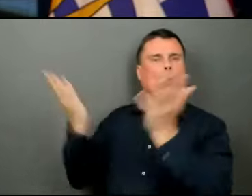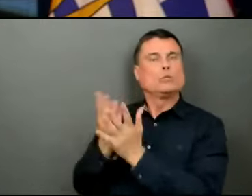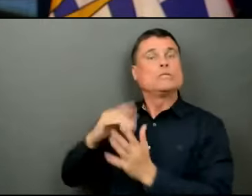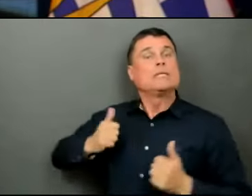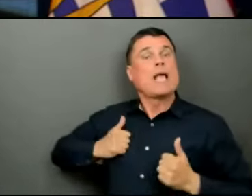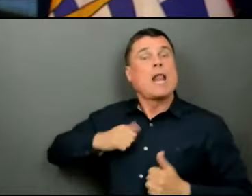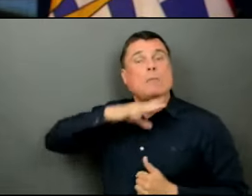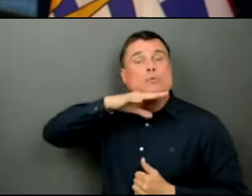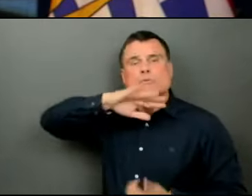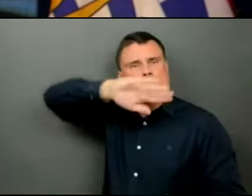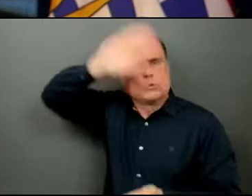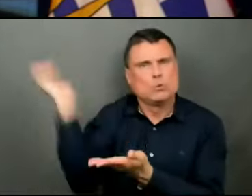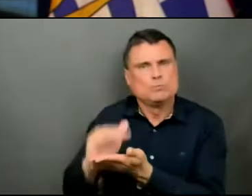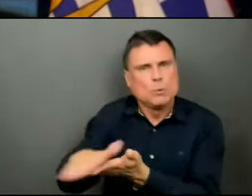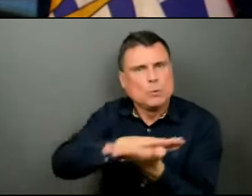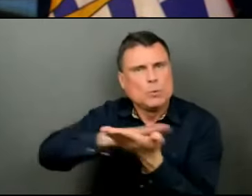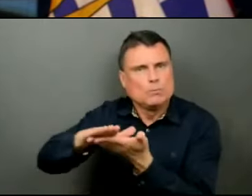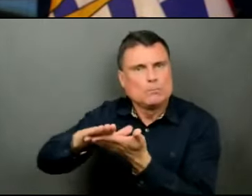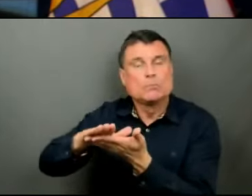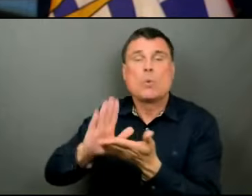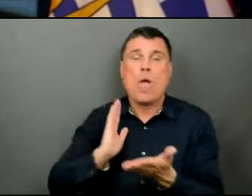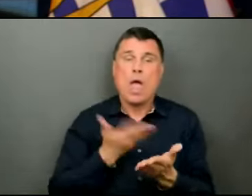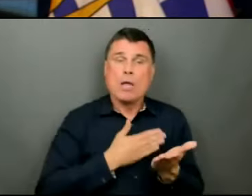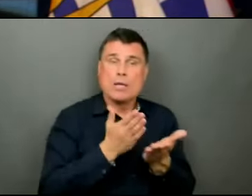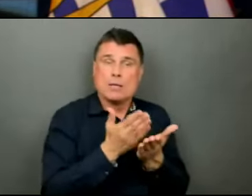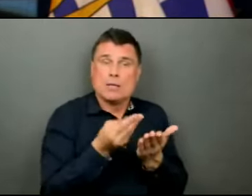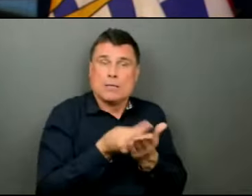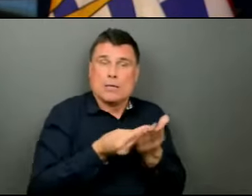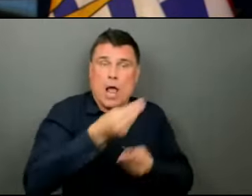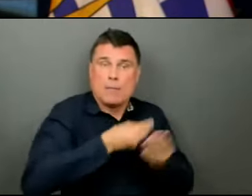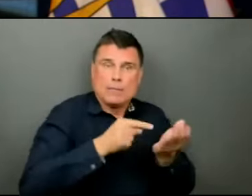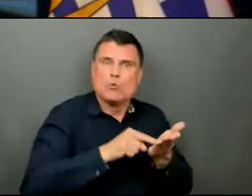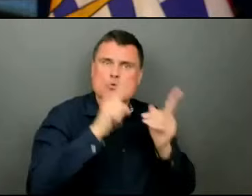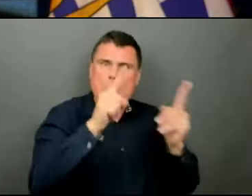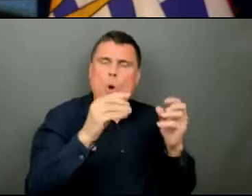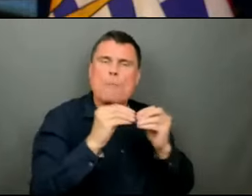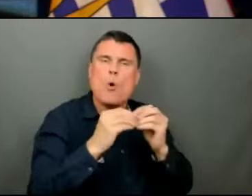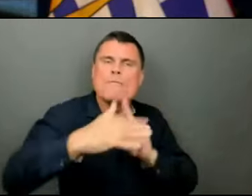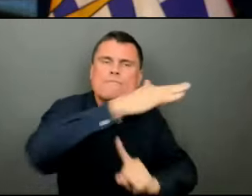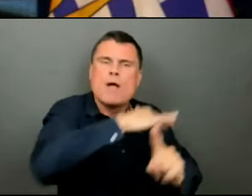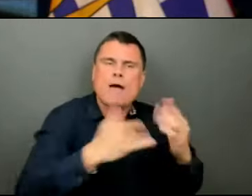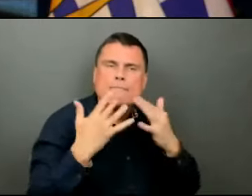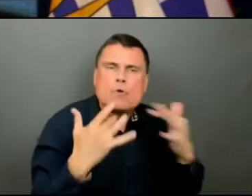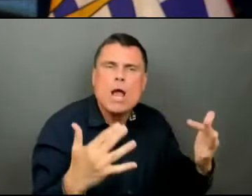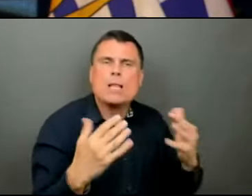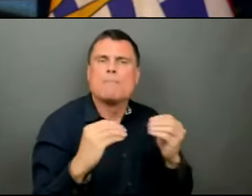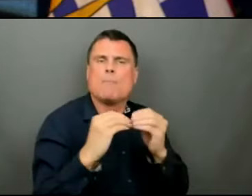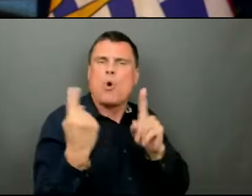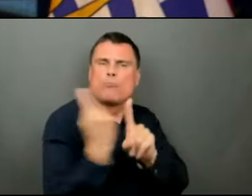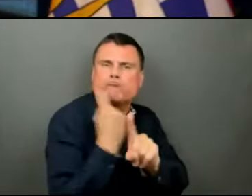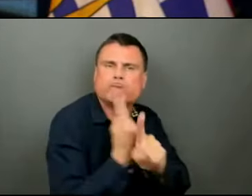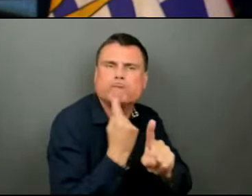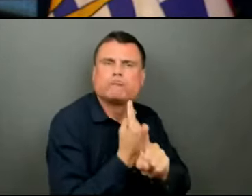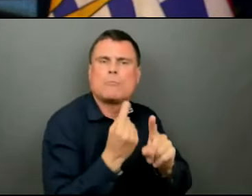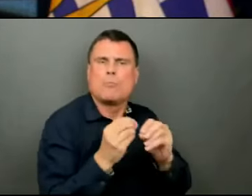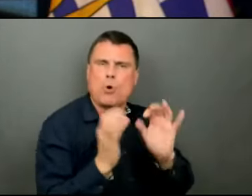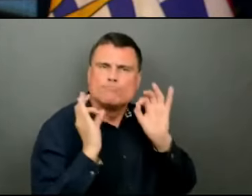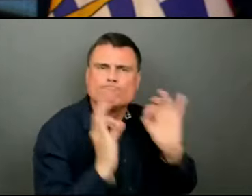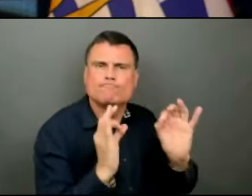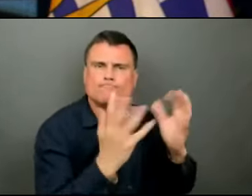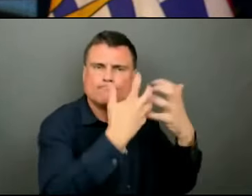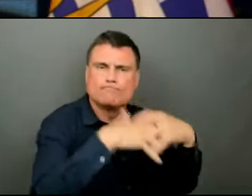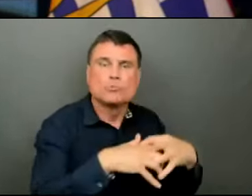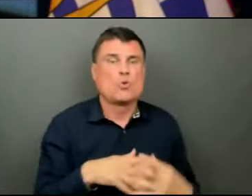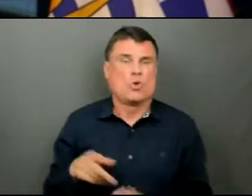making our economies green powerhouse economies, and for being a champion for public transit infrastructure,